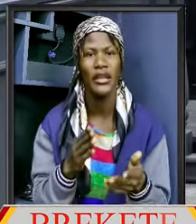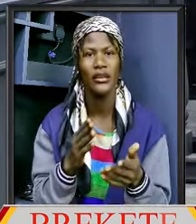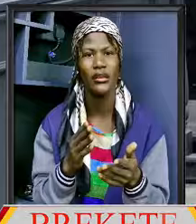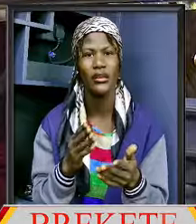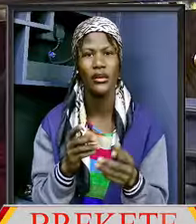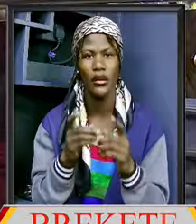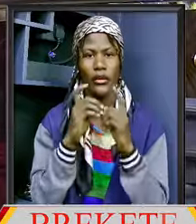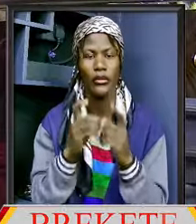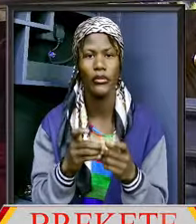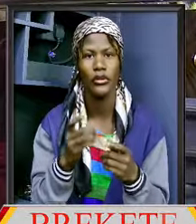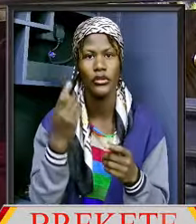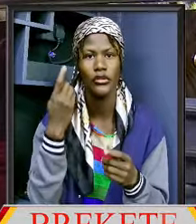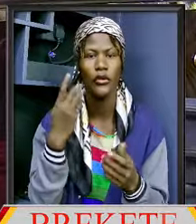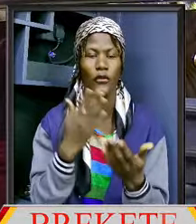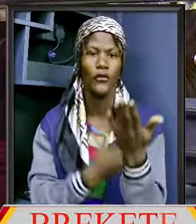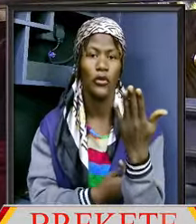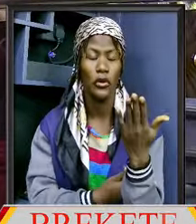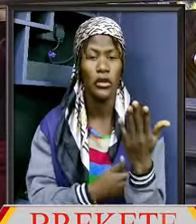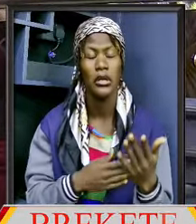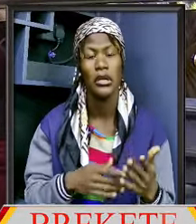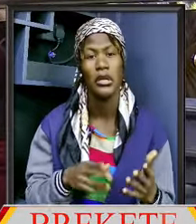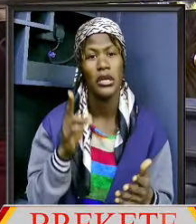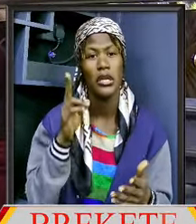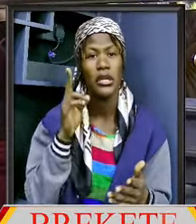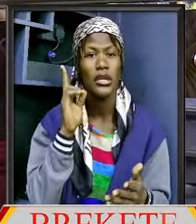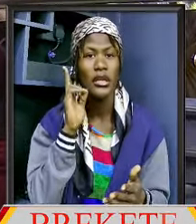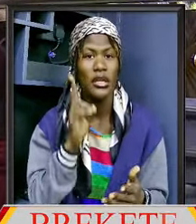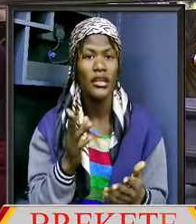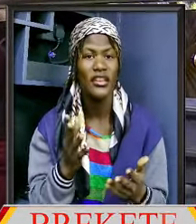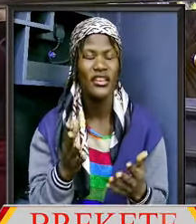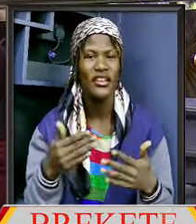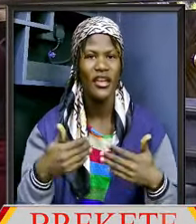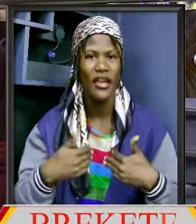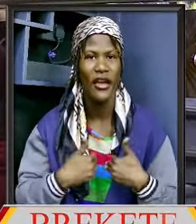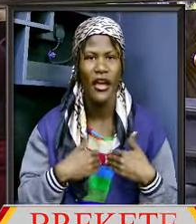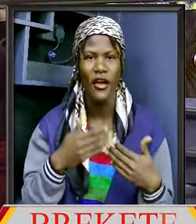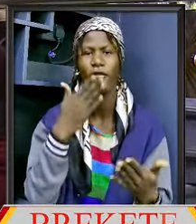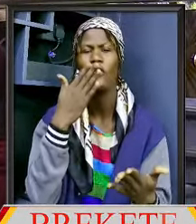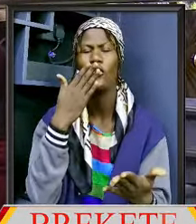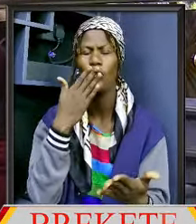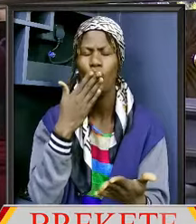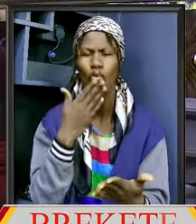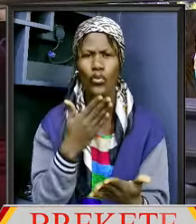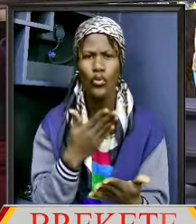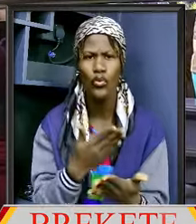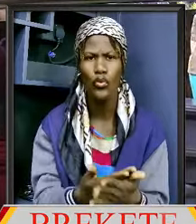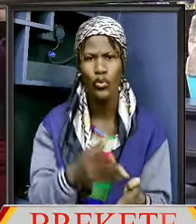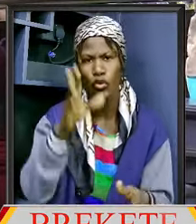and say he get good wife. You have a good wife.